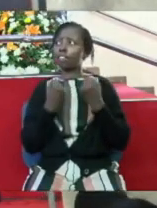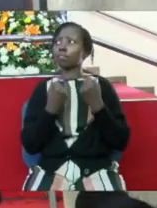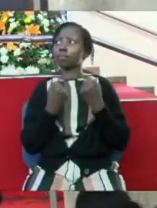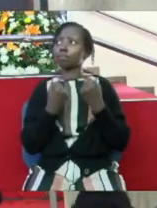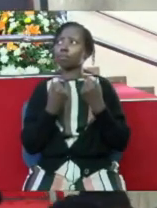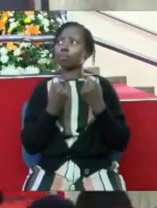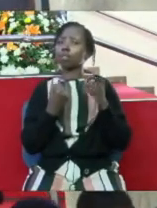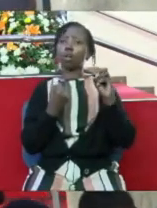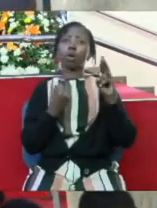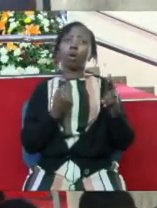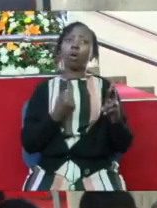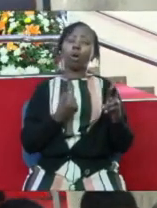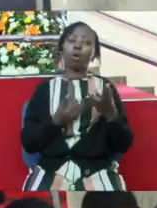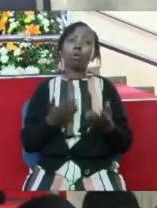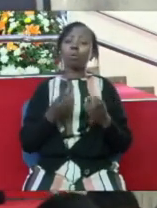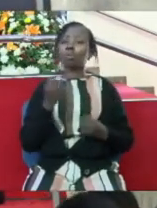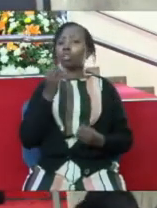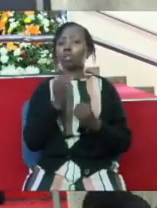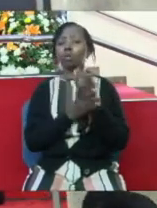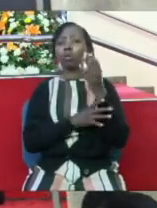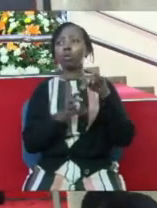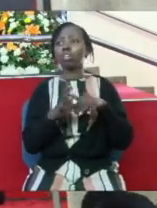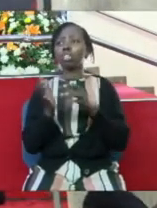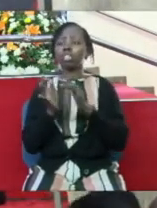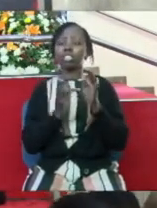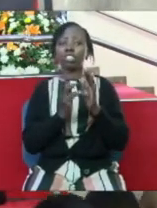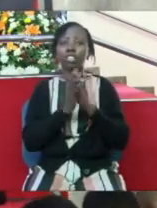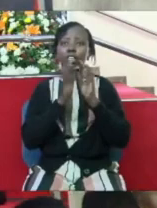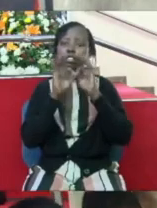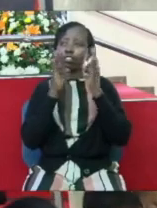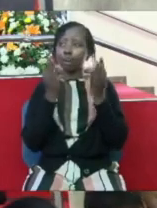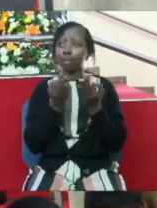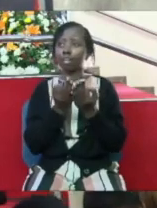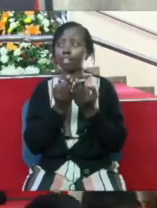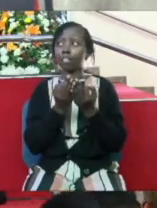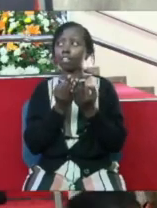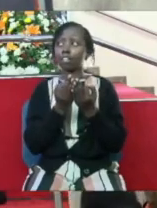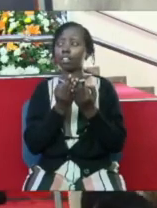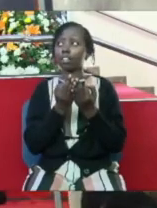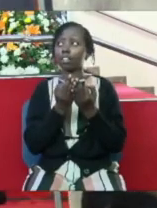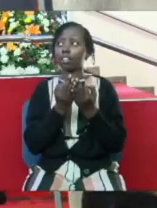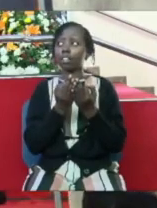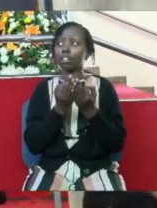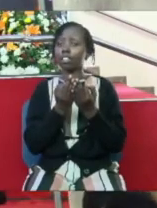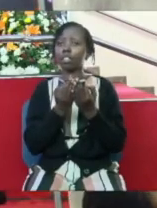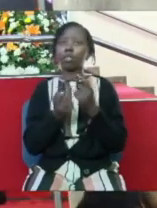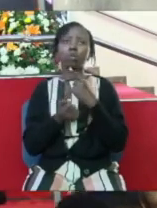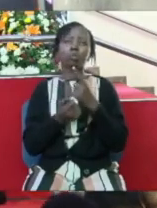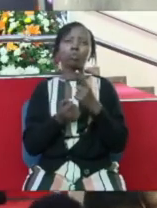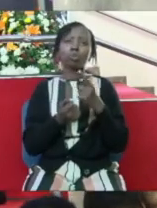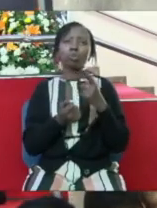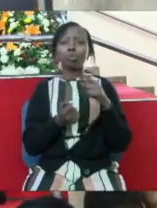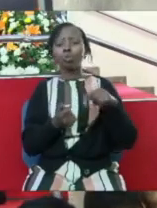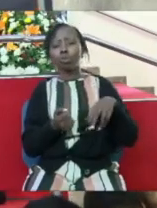All you know is that you grew up in a Christian family. And so you've been walking like that, you